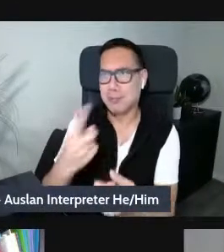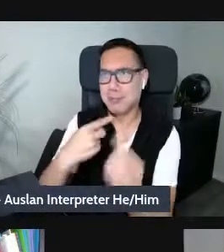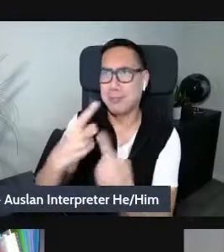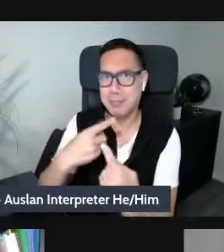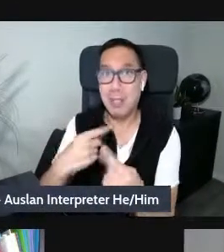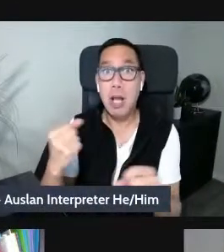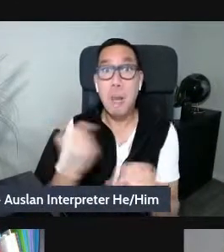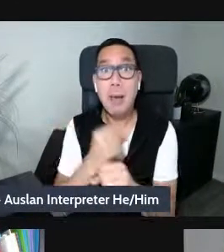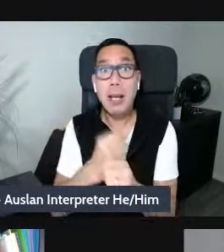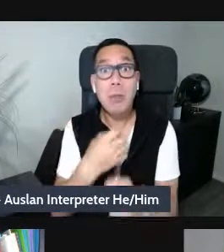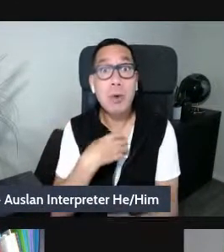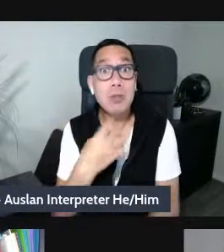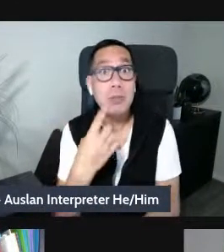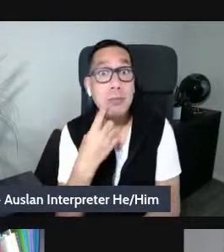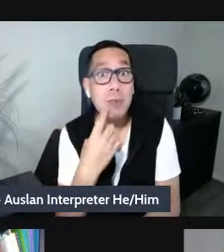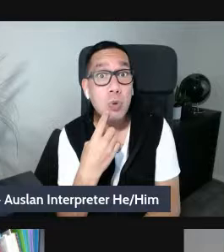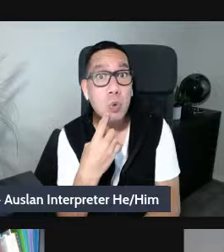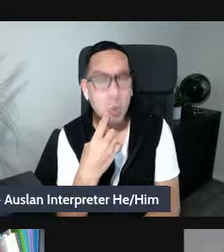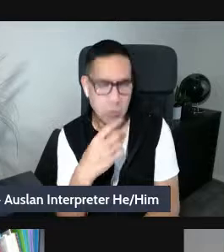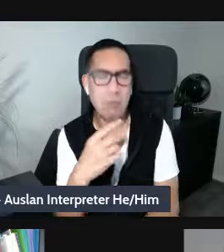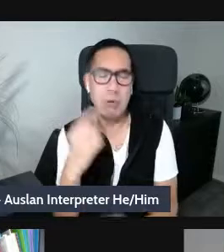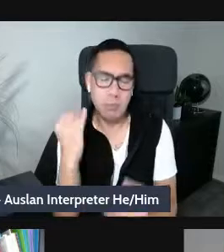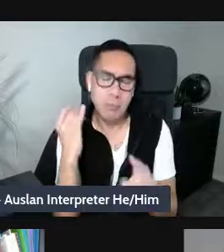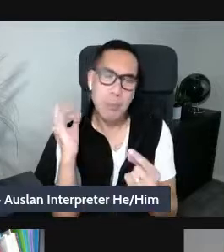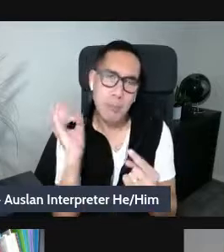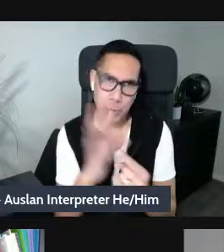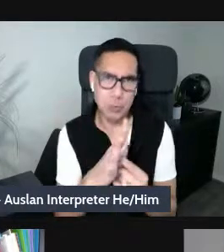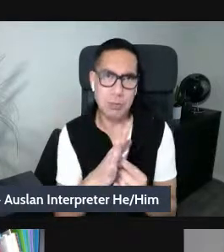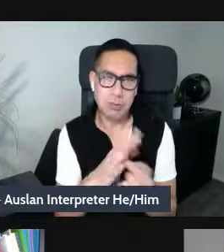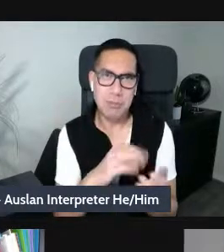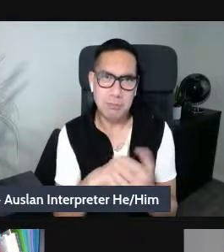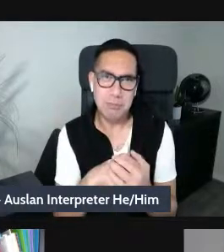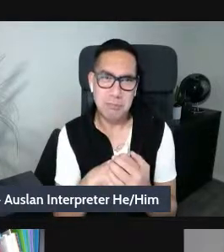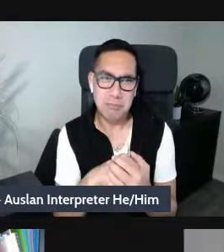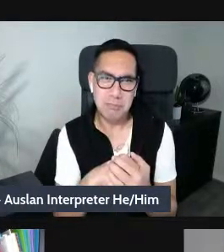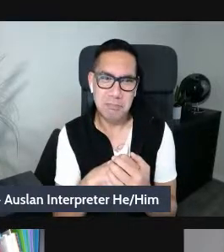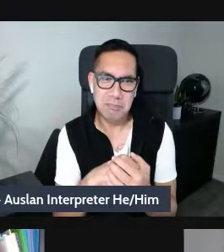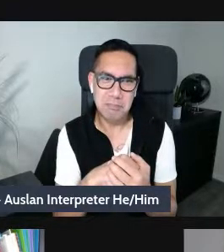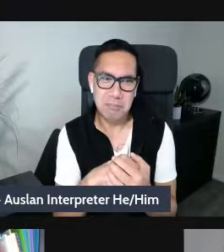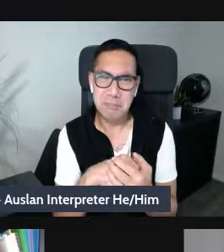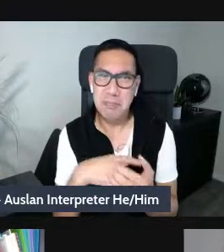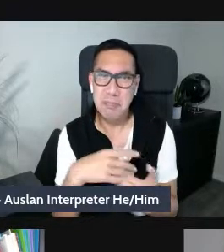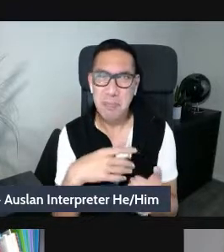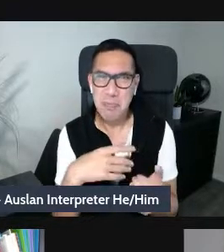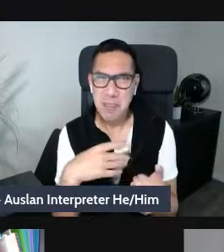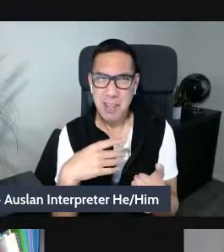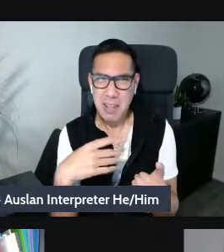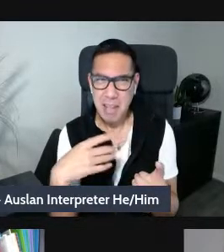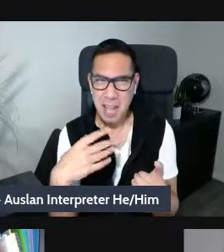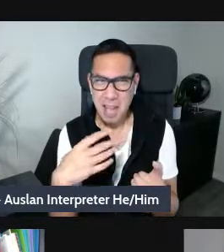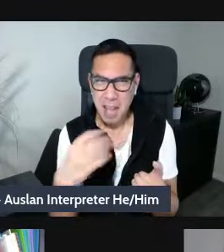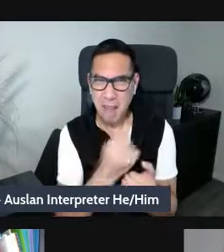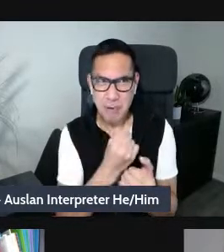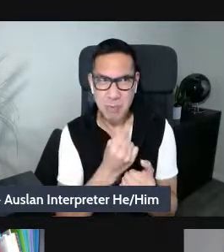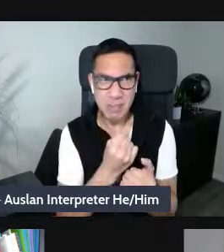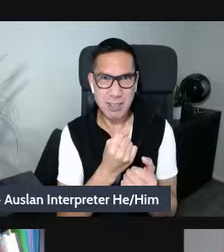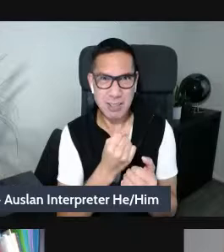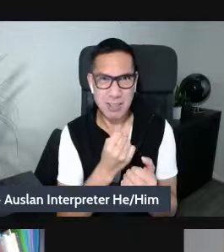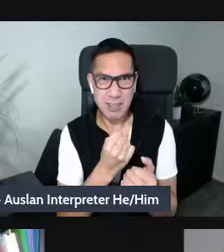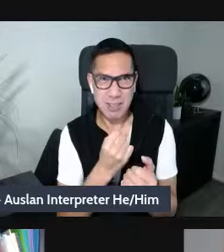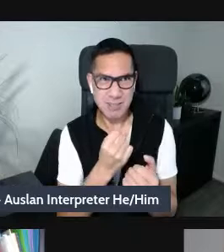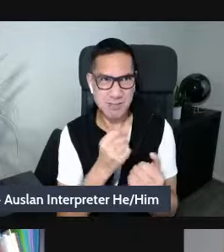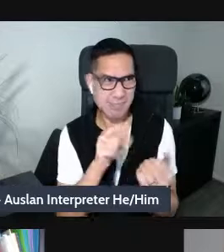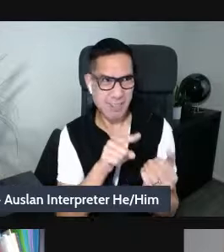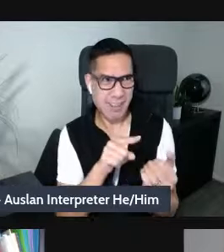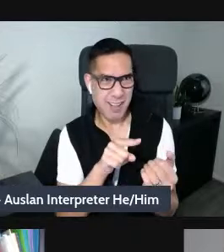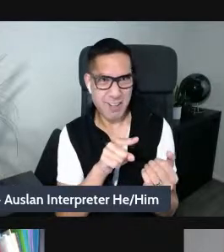for people is the most important part. And it doesn't have to be. You don't have to. You can eat the same thing every day if you like. It can be